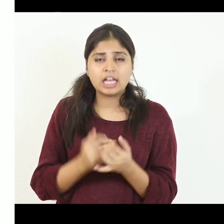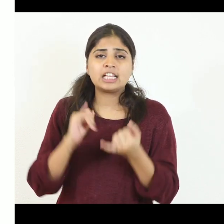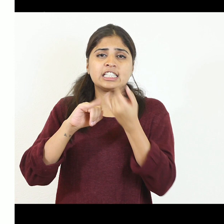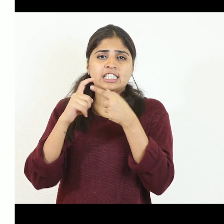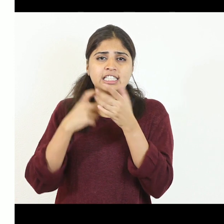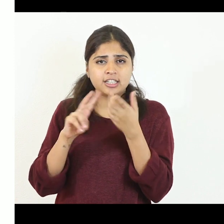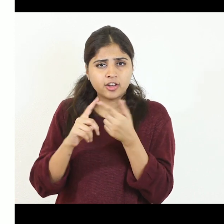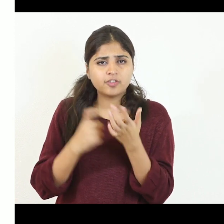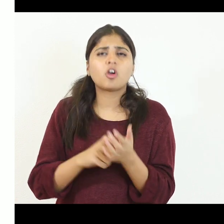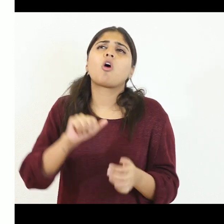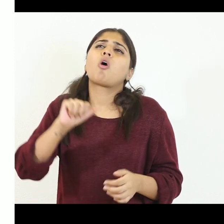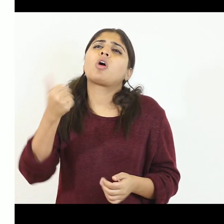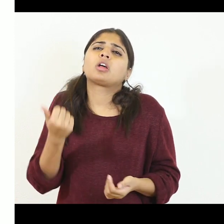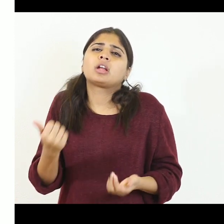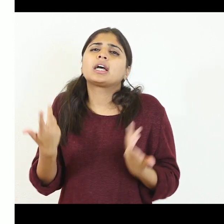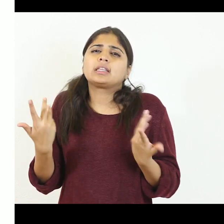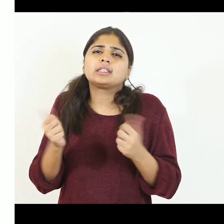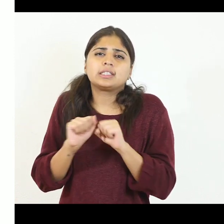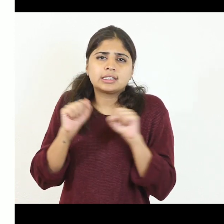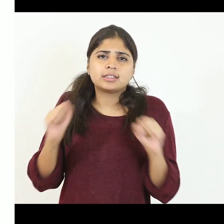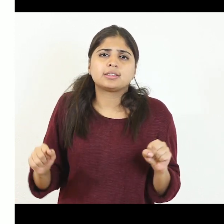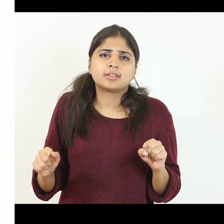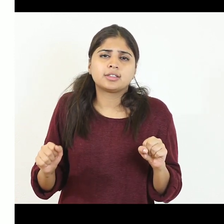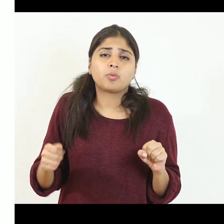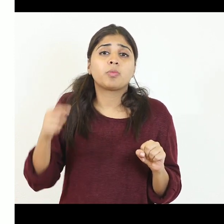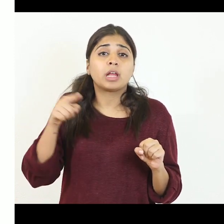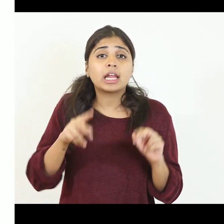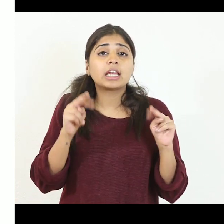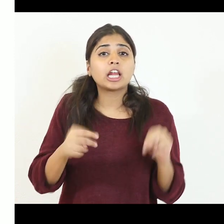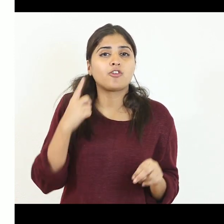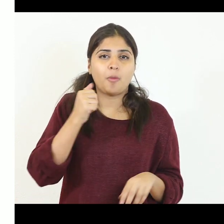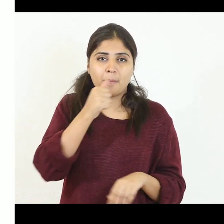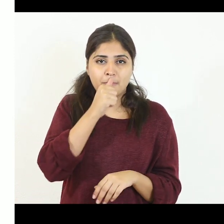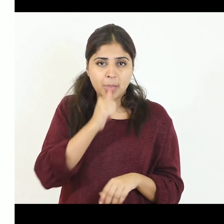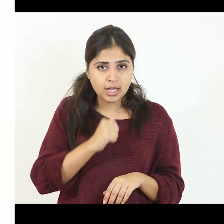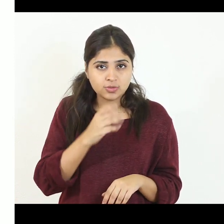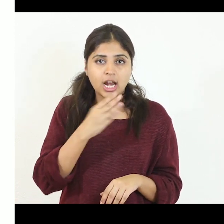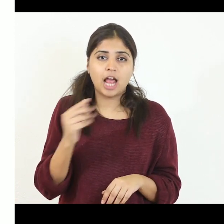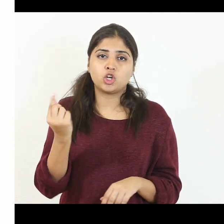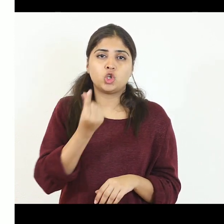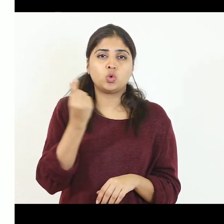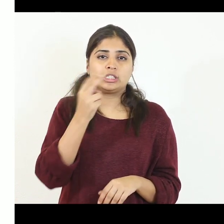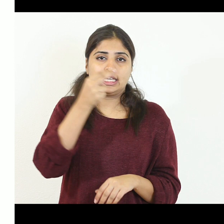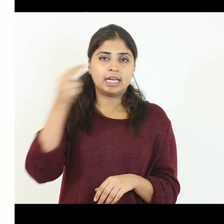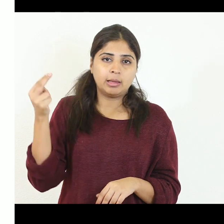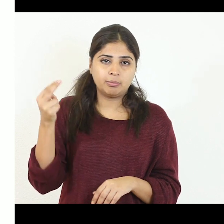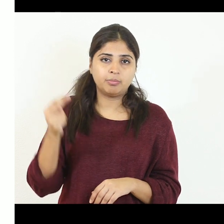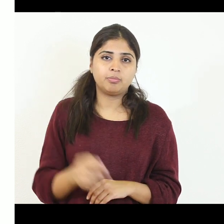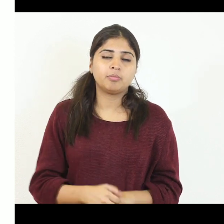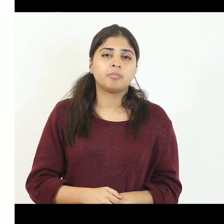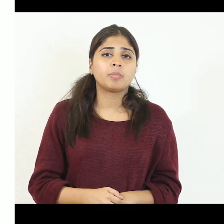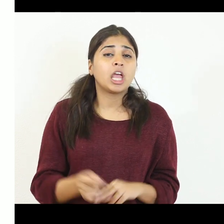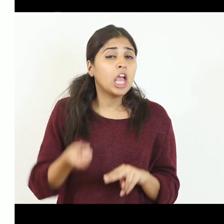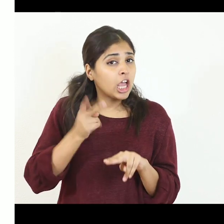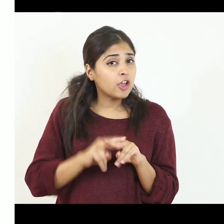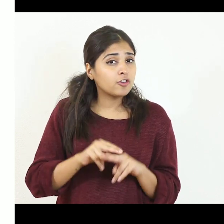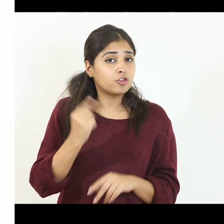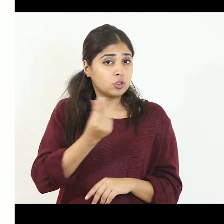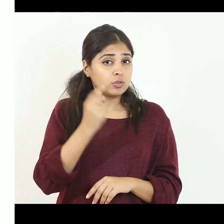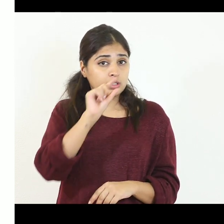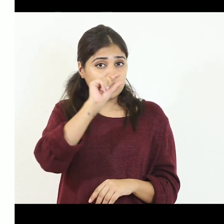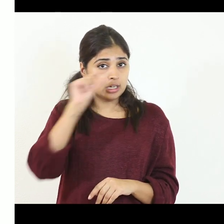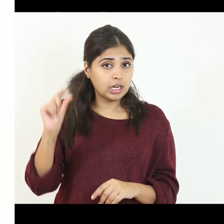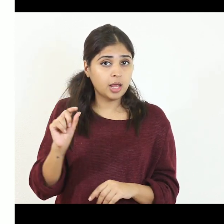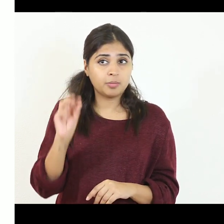system usually requires a password and username. If the username or password entered is incorrect, an